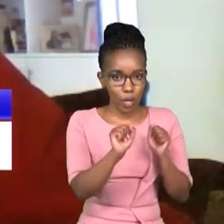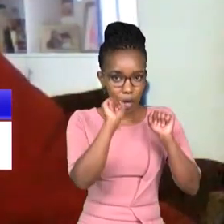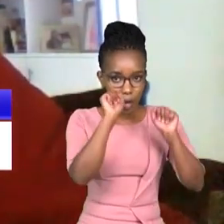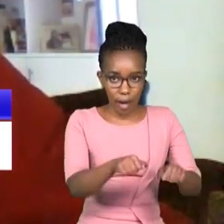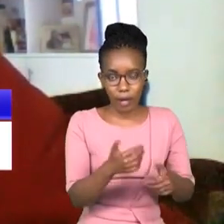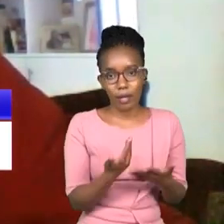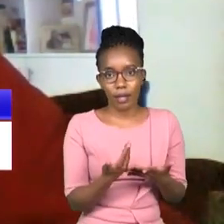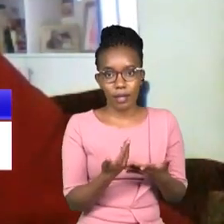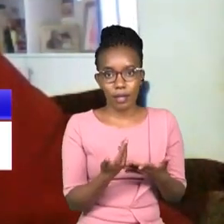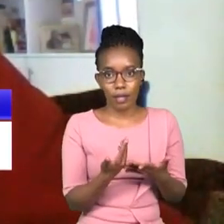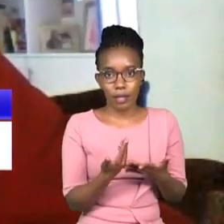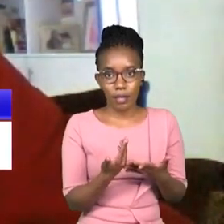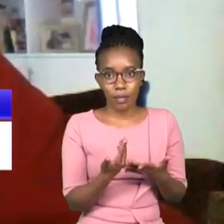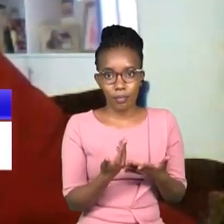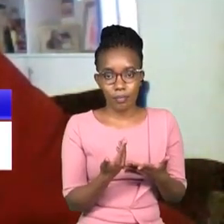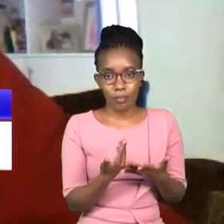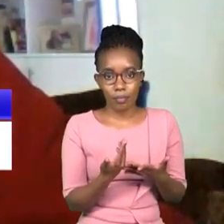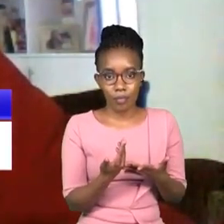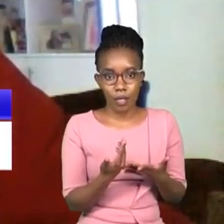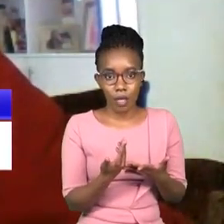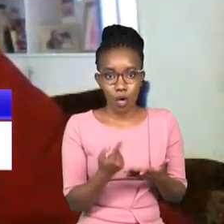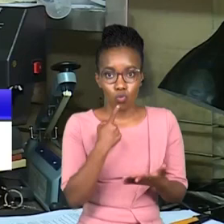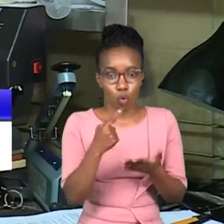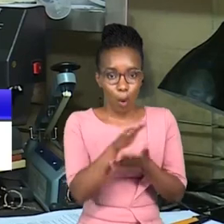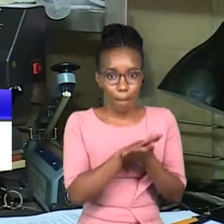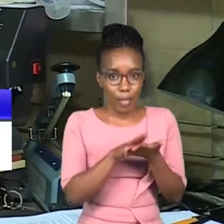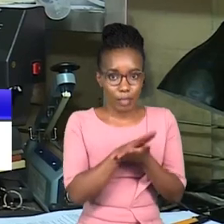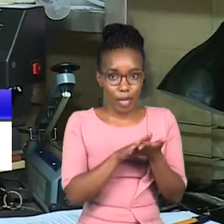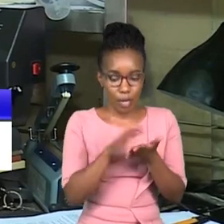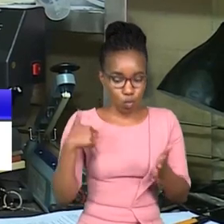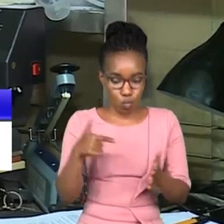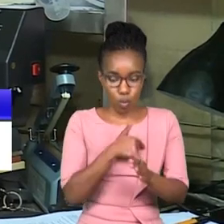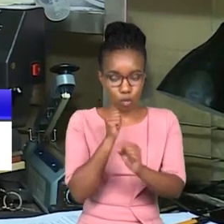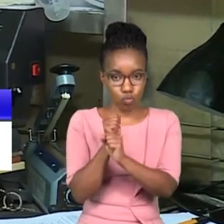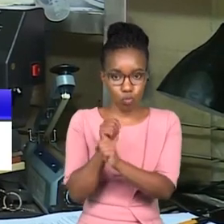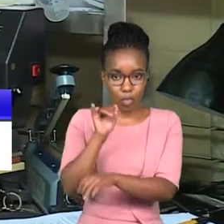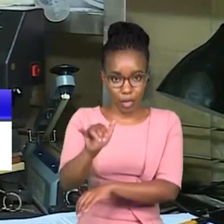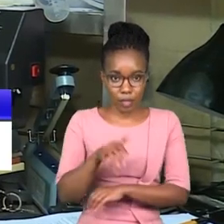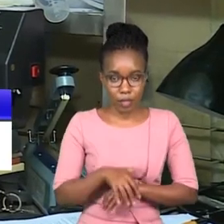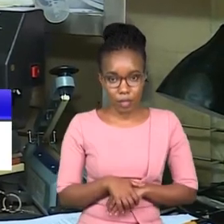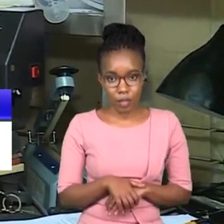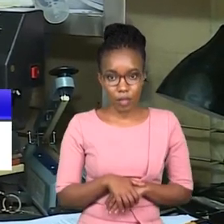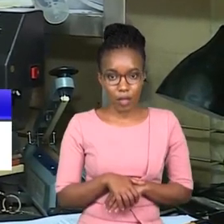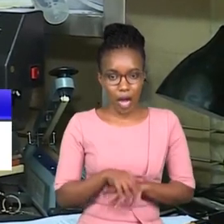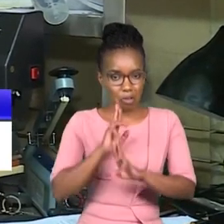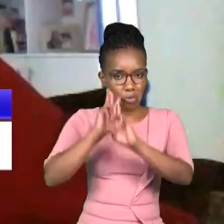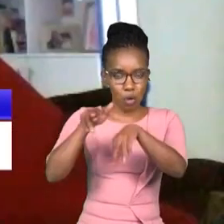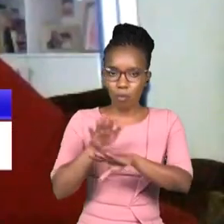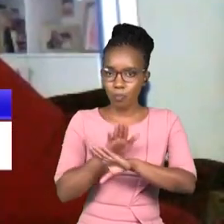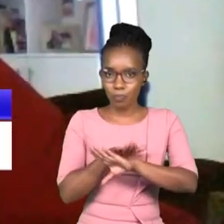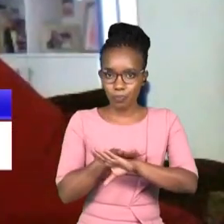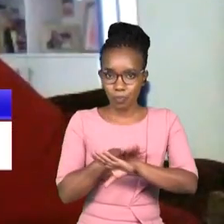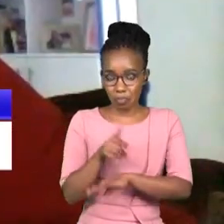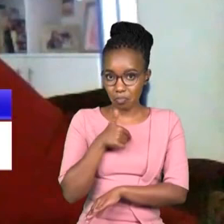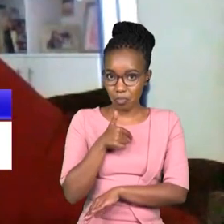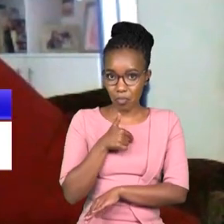it diffuses into the media. So basically that's what we did, and we got very, very good results. For me as a